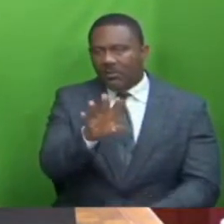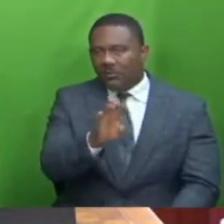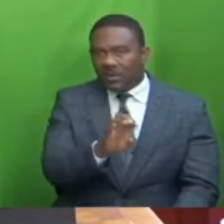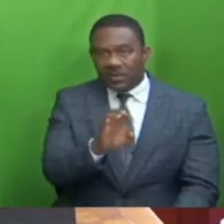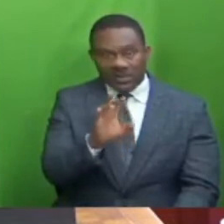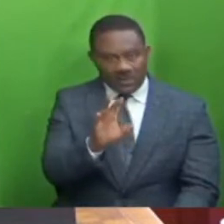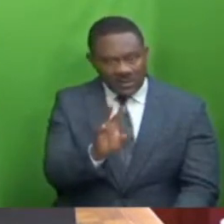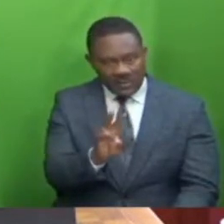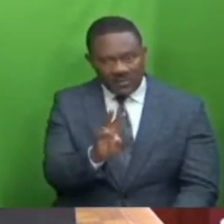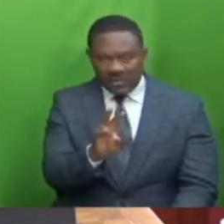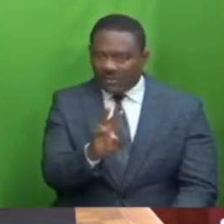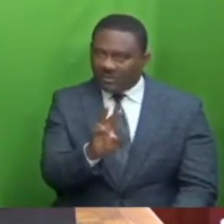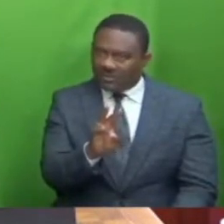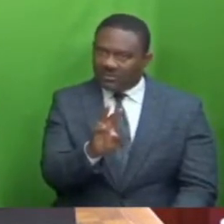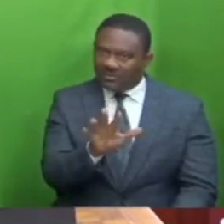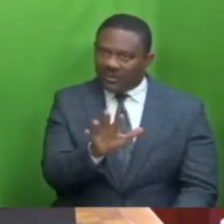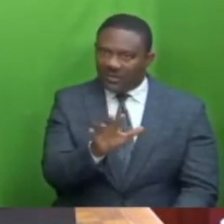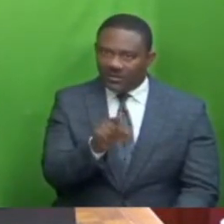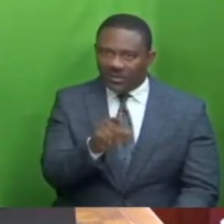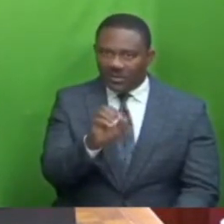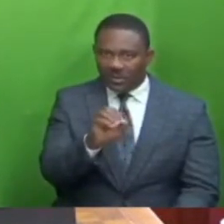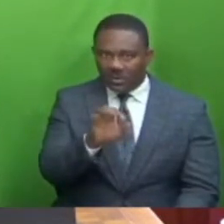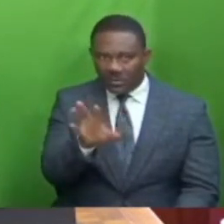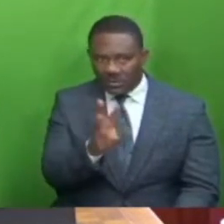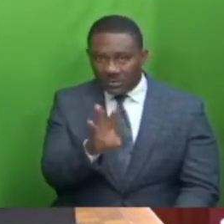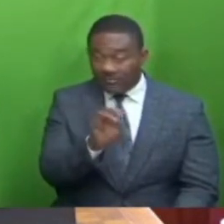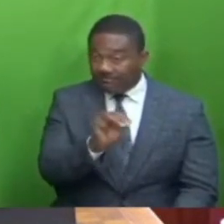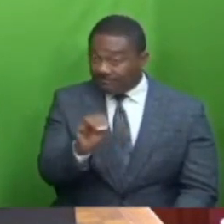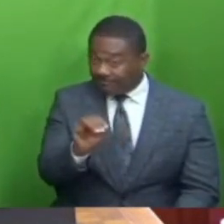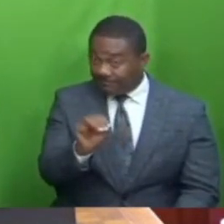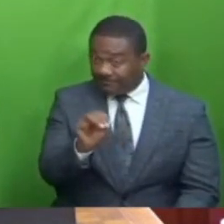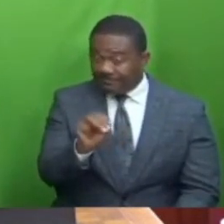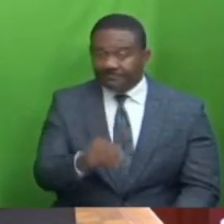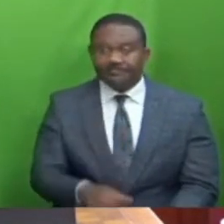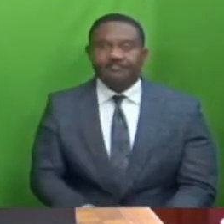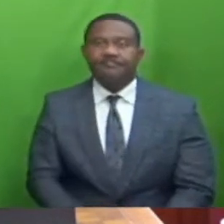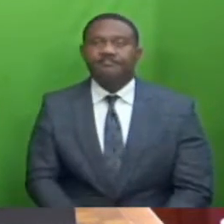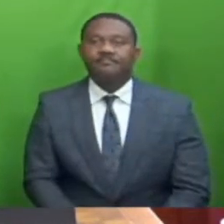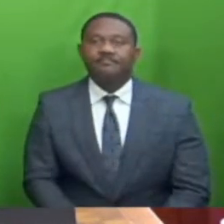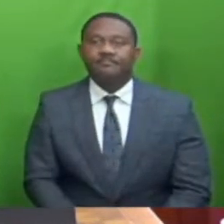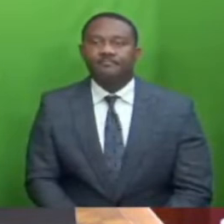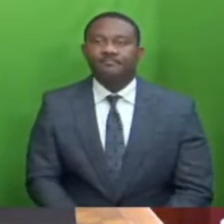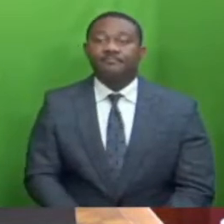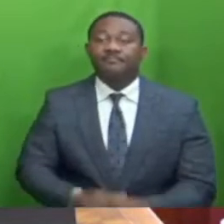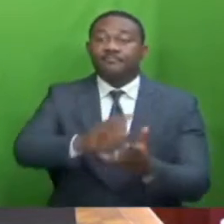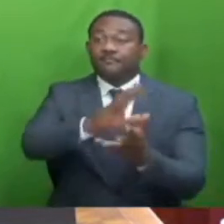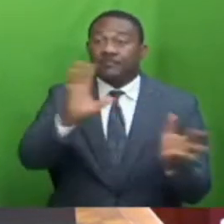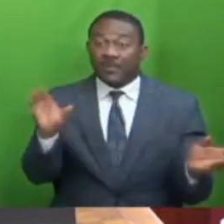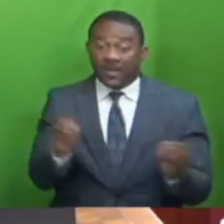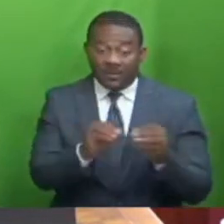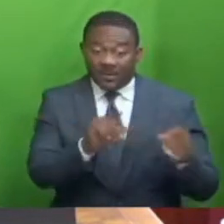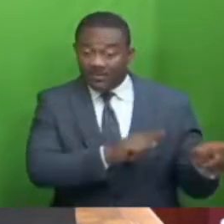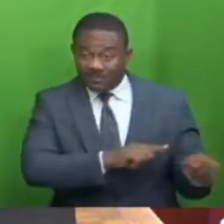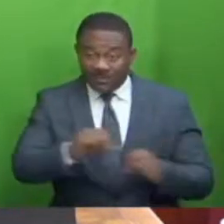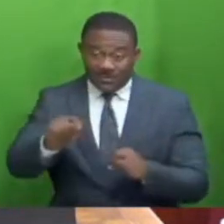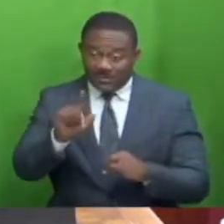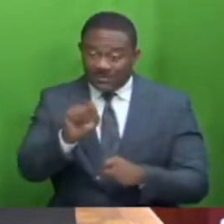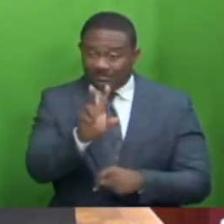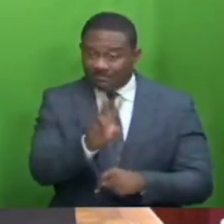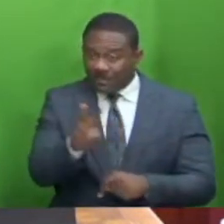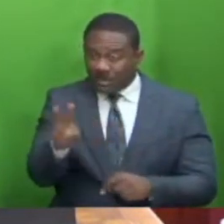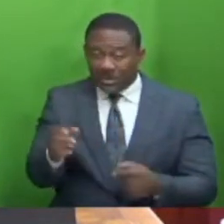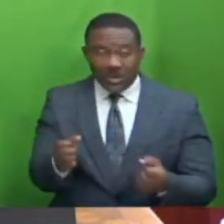million compared to $159.24 million in 2021. The total amount transferred in 2022 from